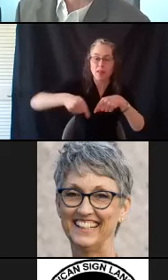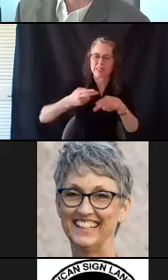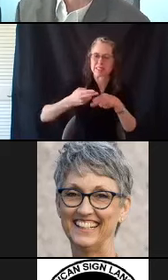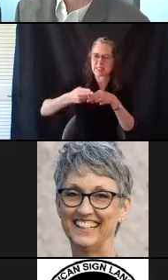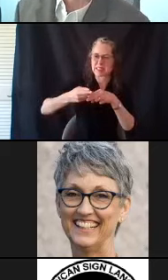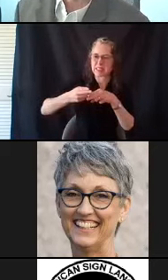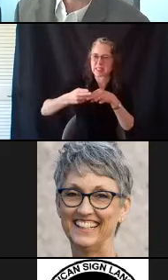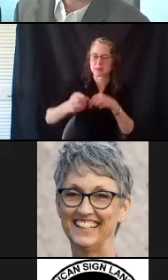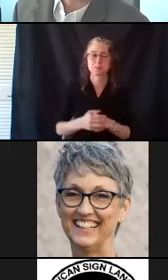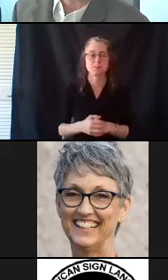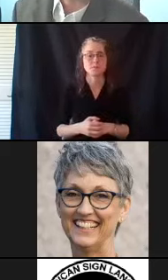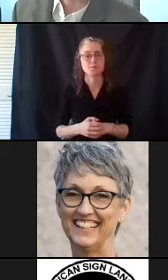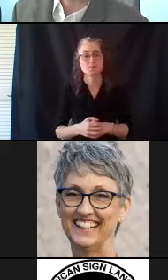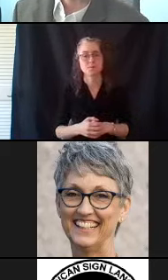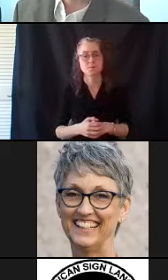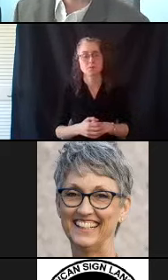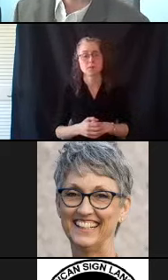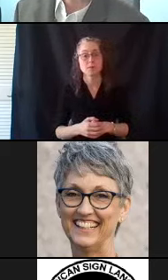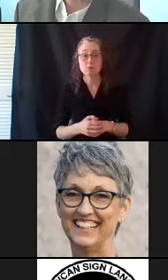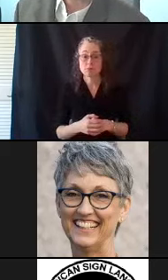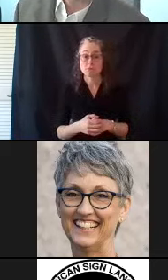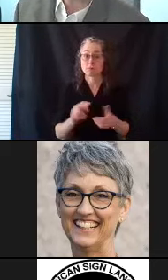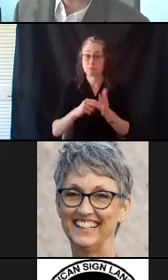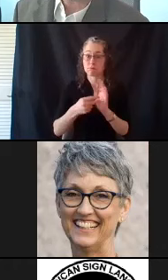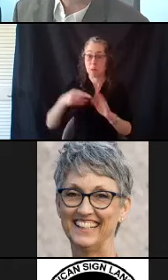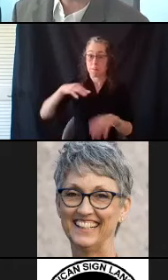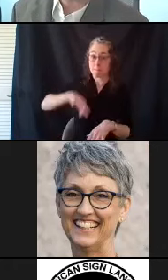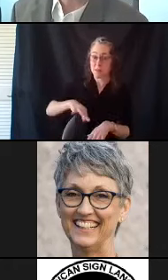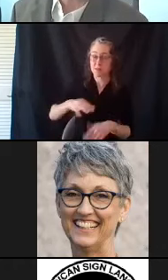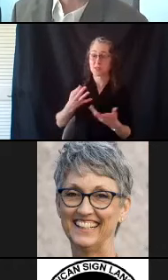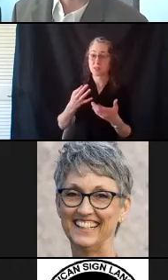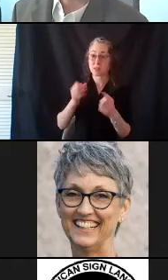basis. The benefits also include parents who